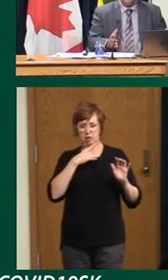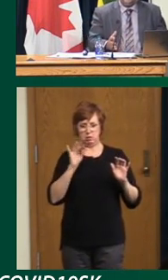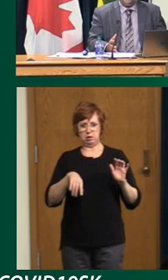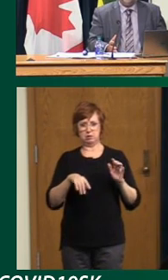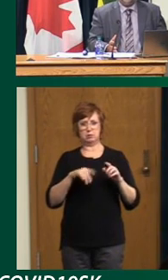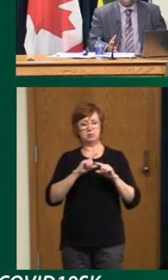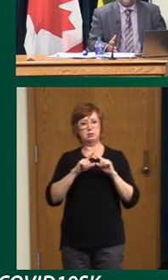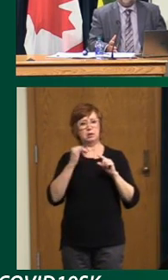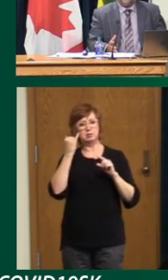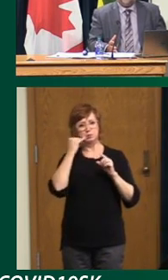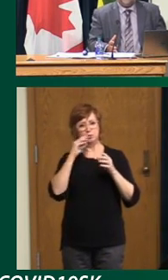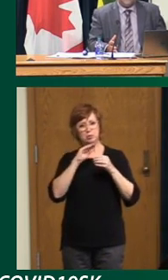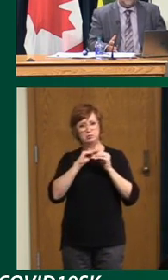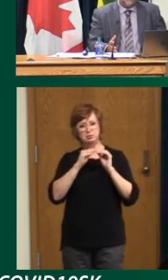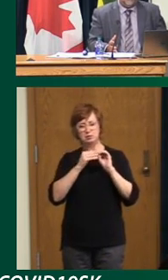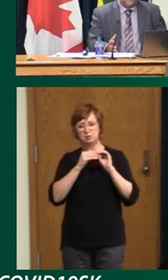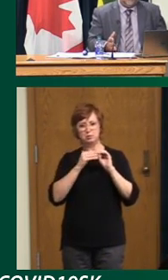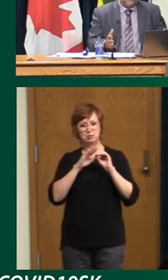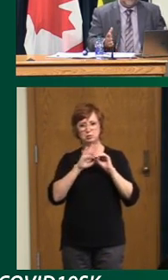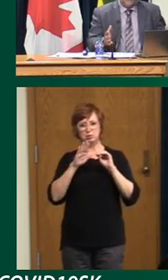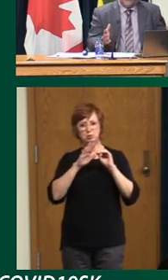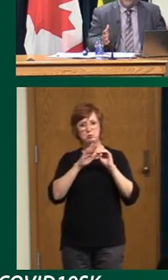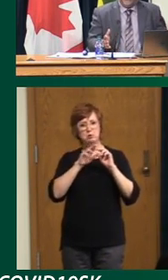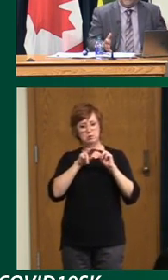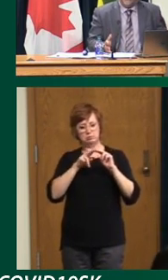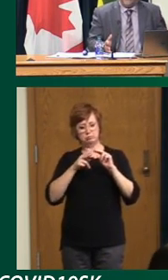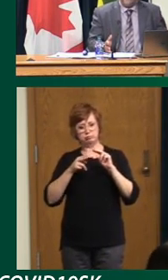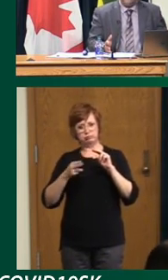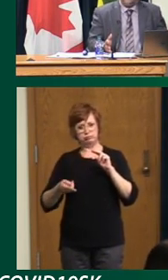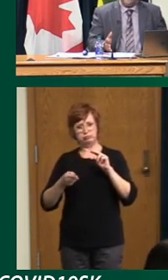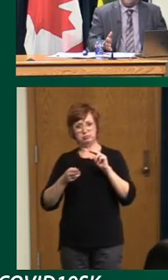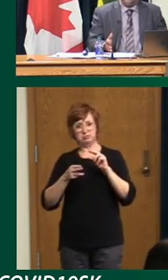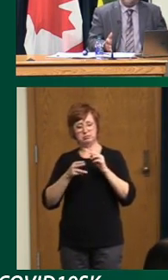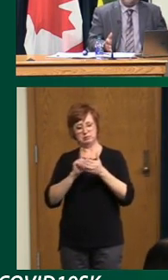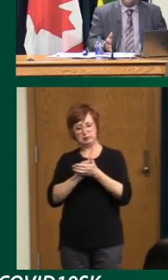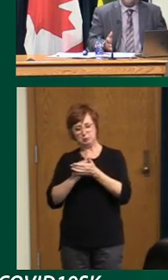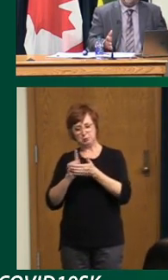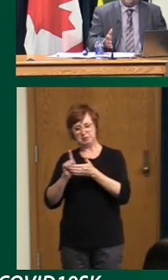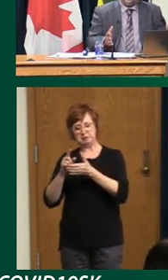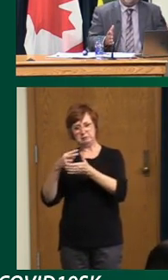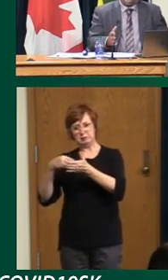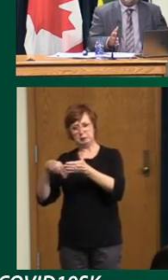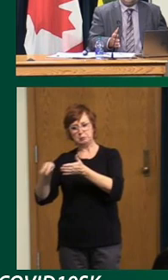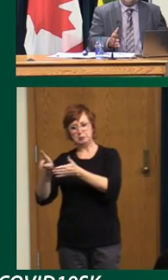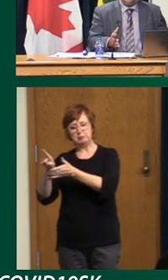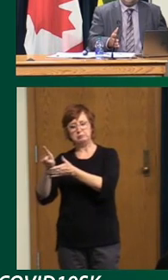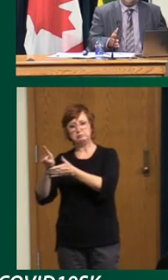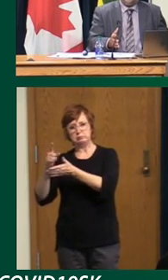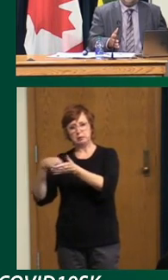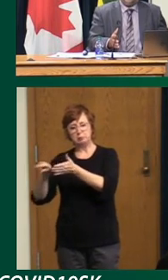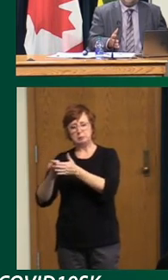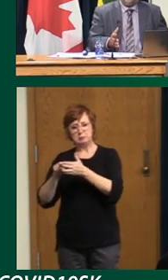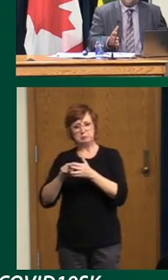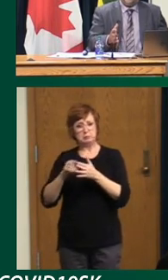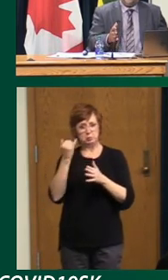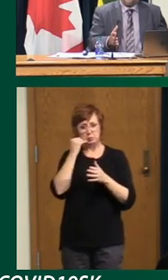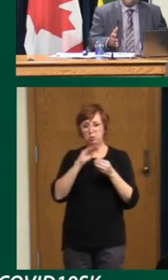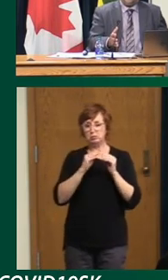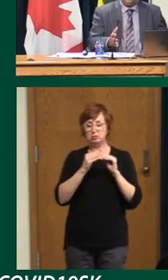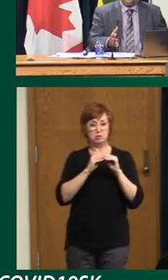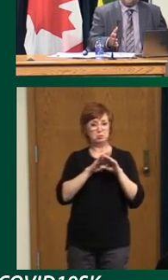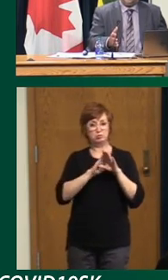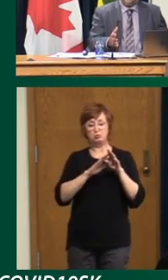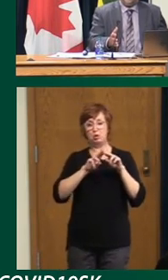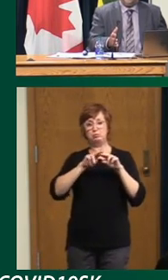week, we will have to think of other measures. But in addition to other measures, all the things I mentioned before, going